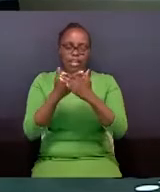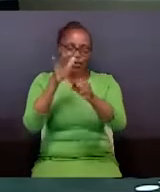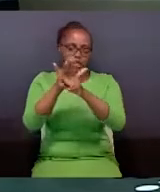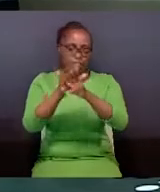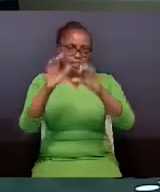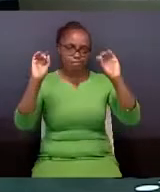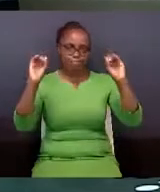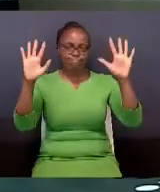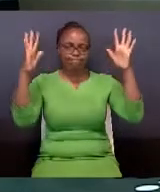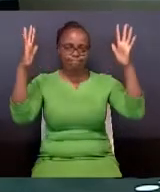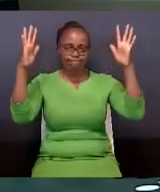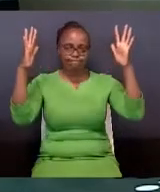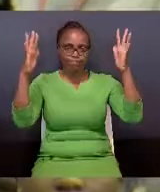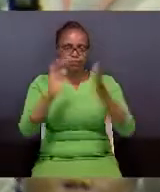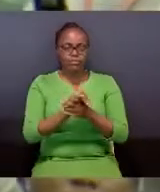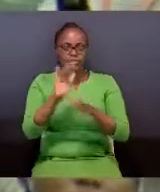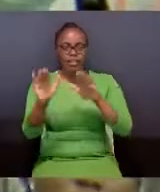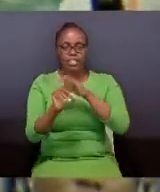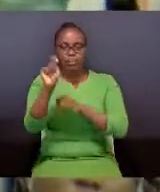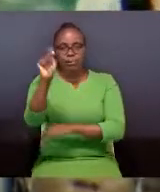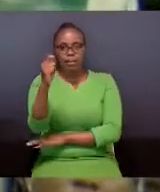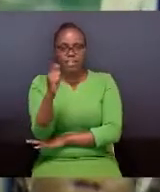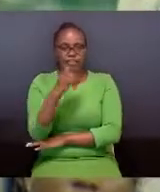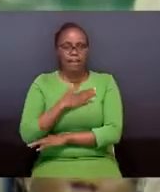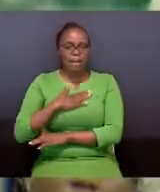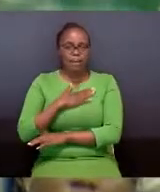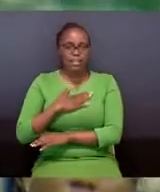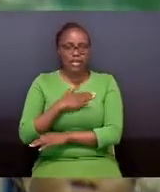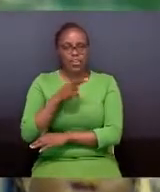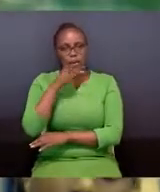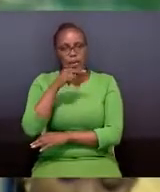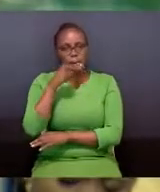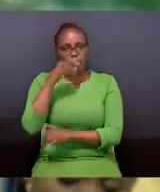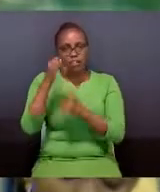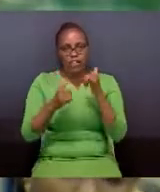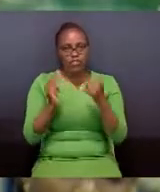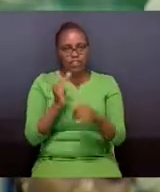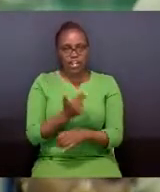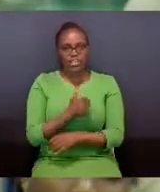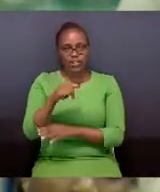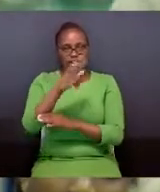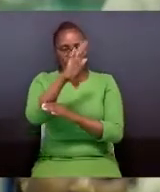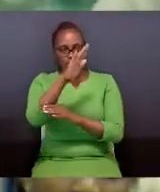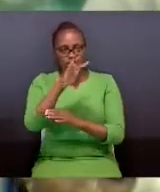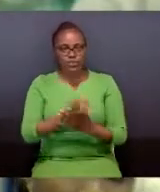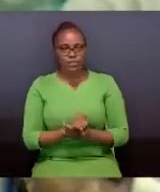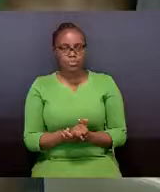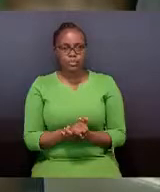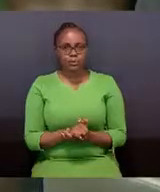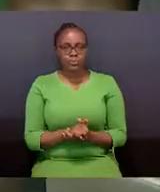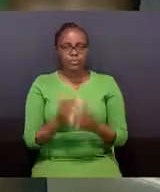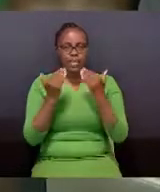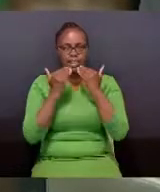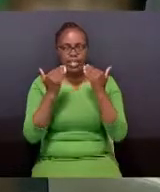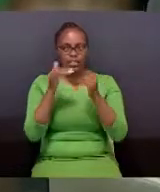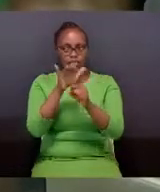much. Deputy President, please give us your final words for us this afternoon. Thank